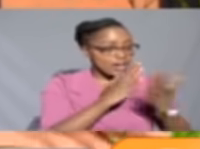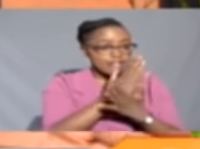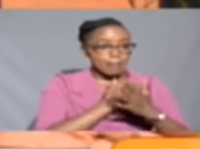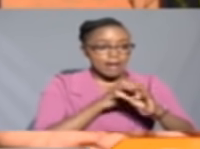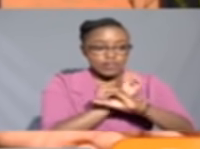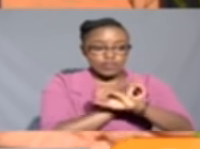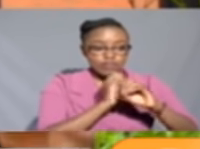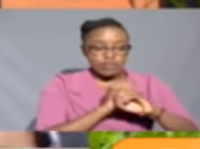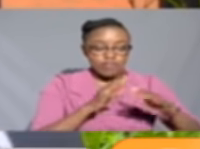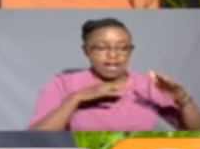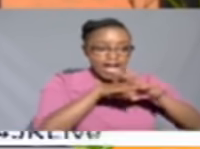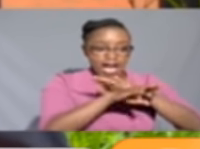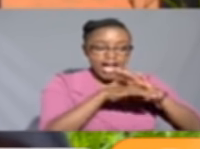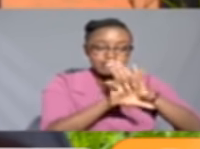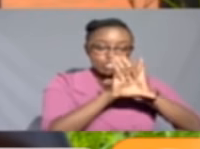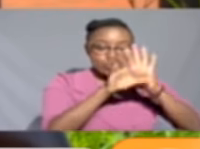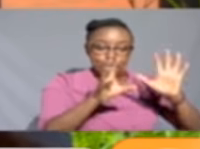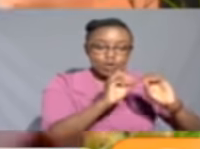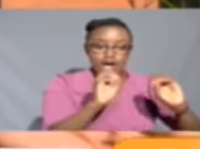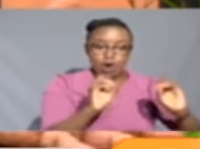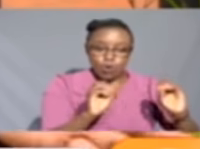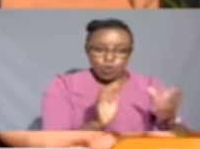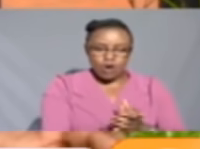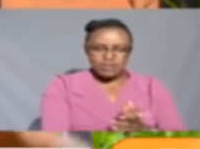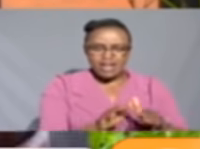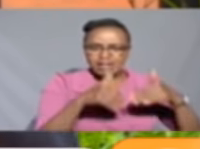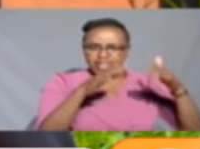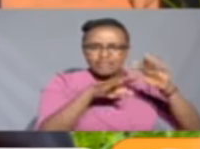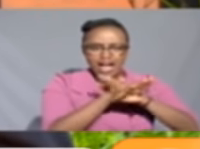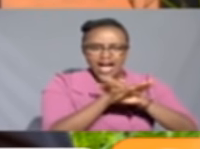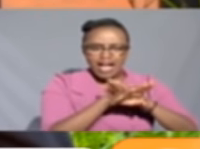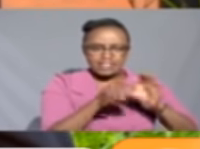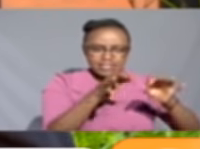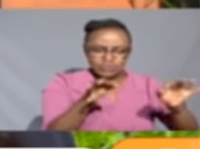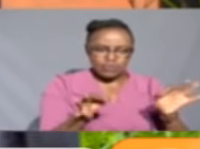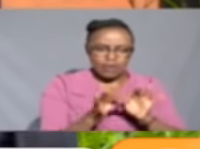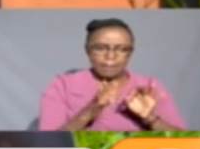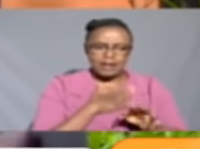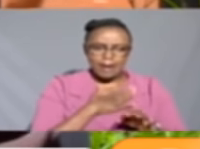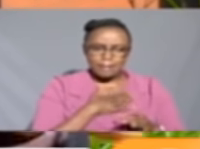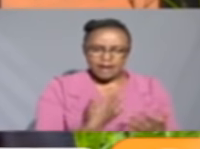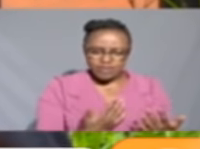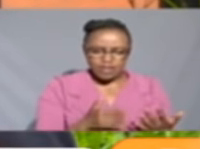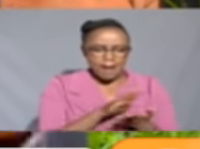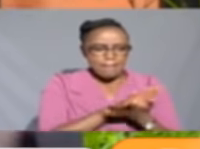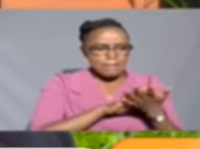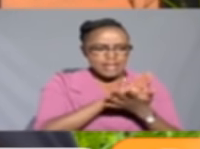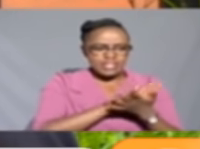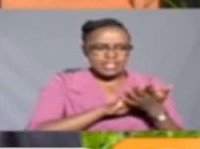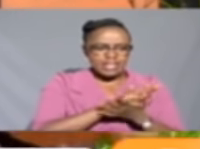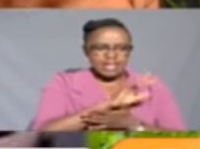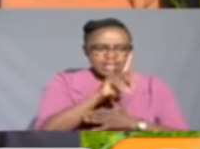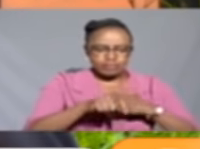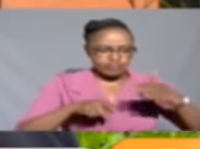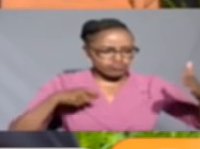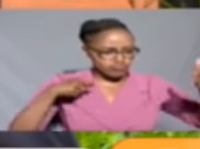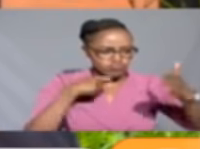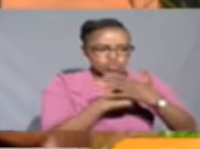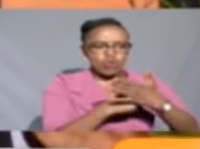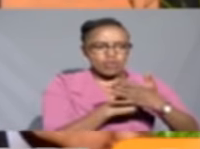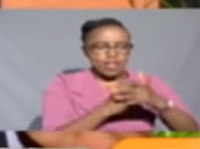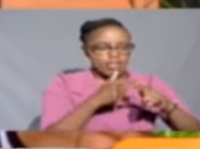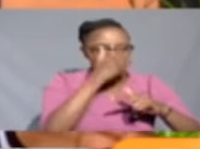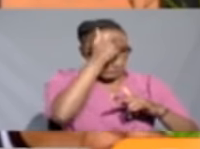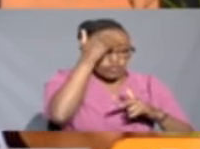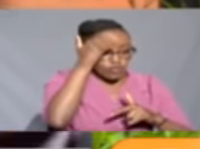not giving me access to a lawyer. They're not giving me access to my family. They basically just lock me in and